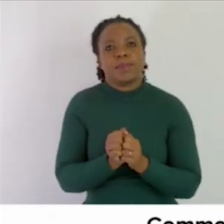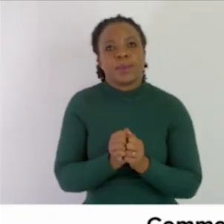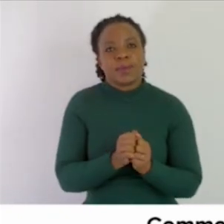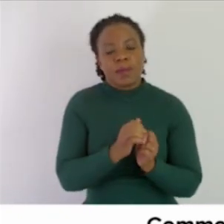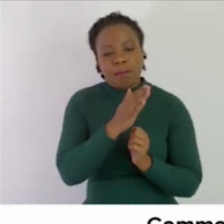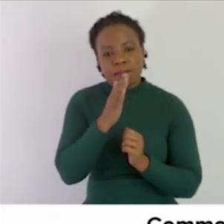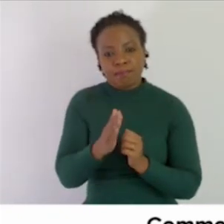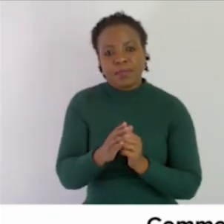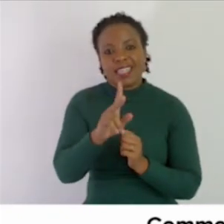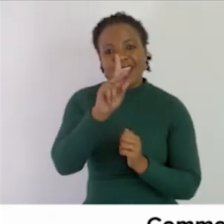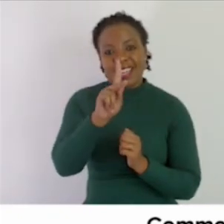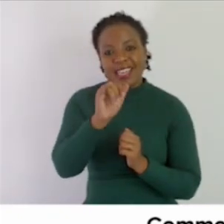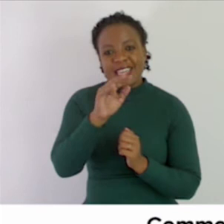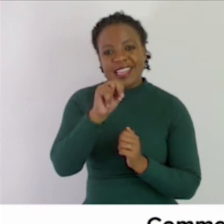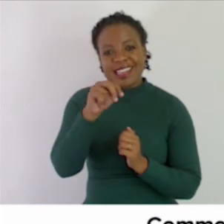is the feminine.